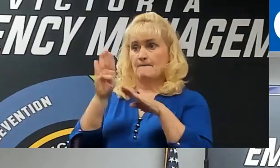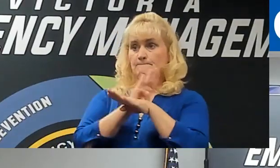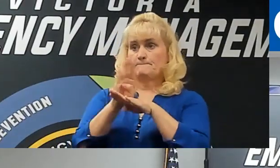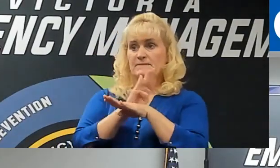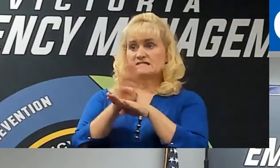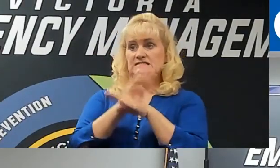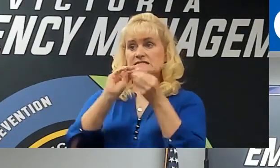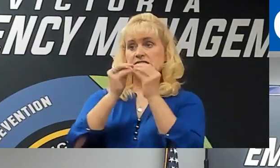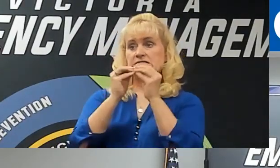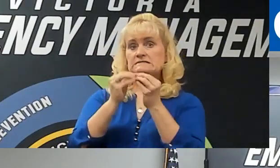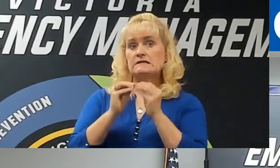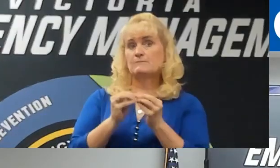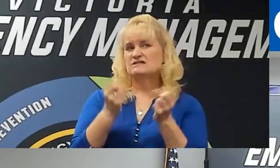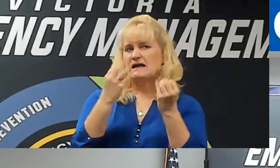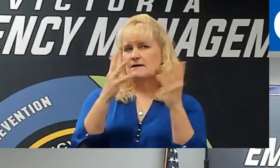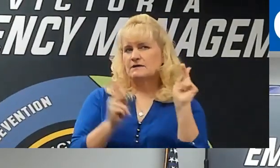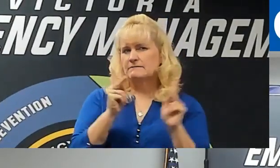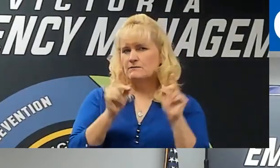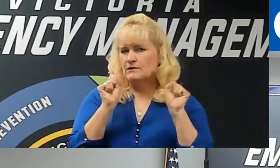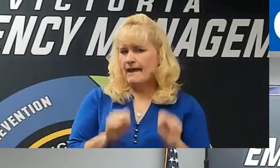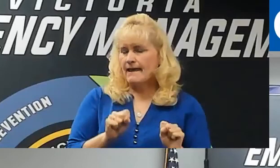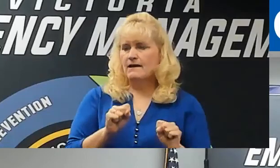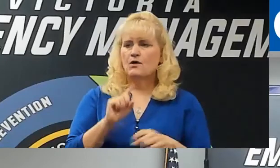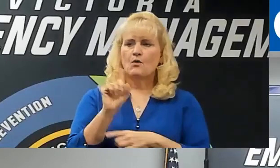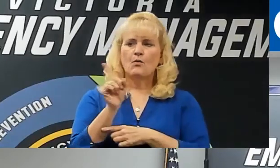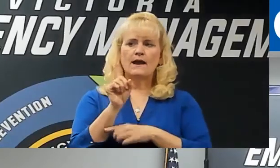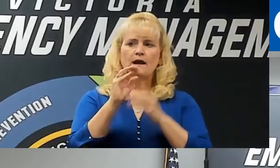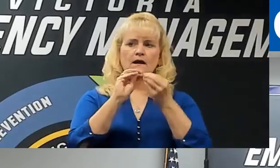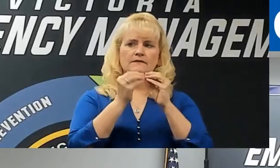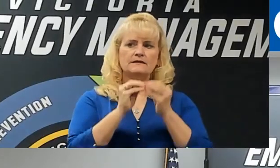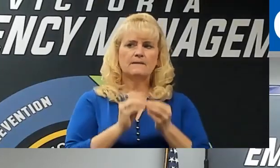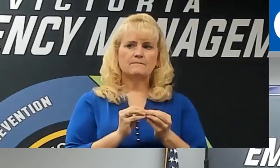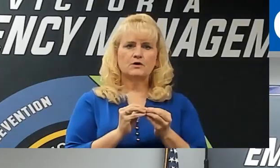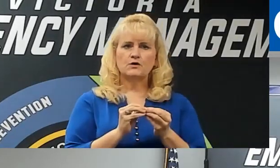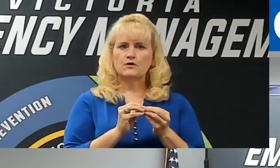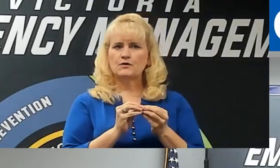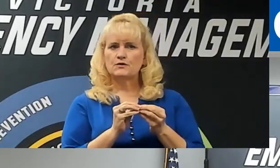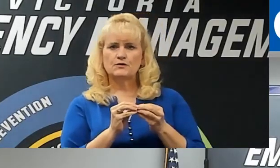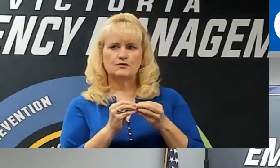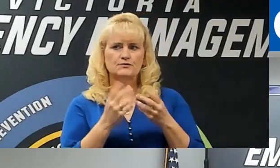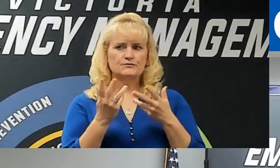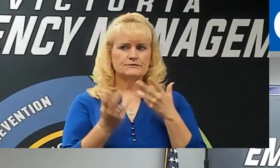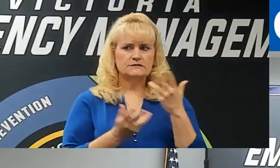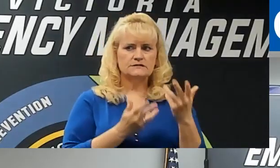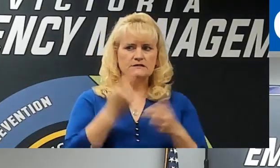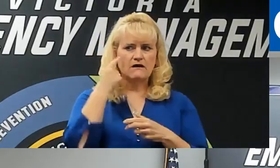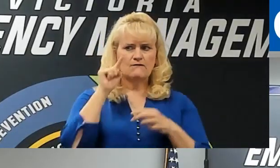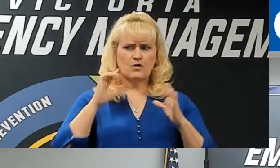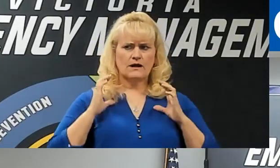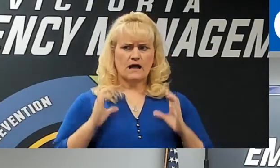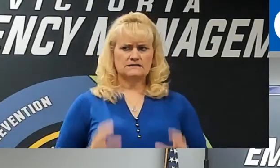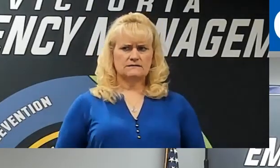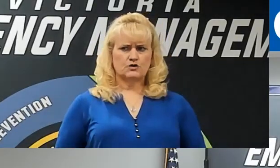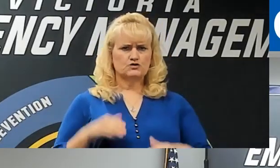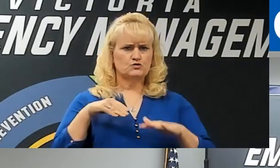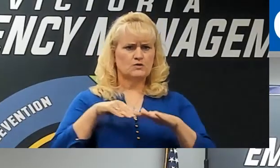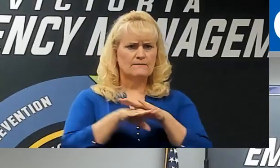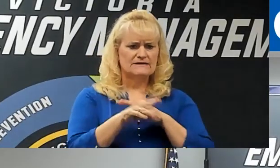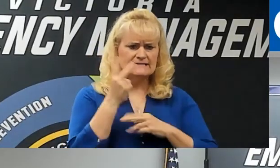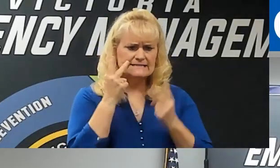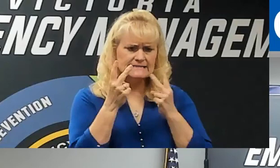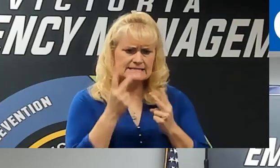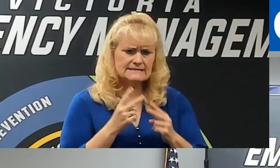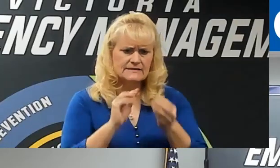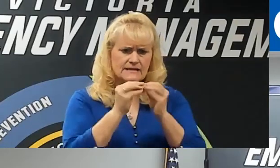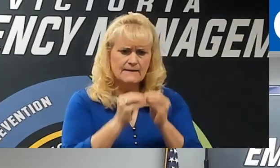occupancy loads. Where are those primarily located for customers to come in and see so that they